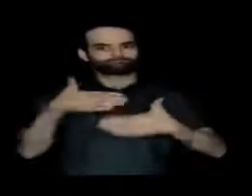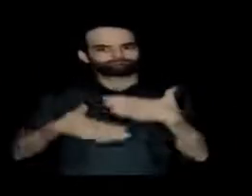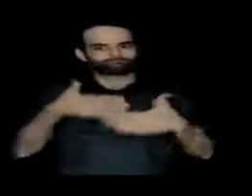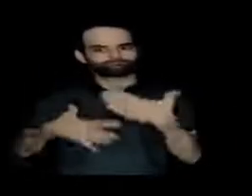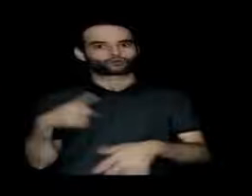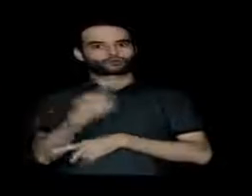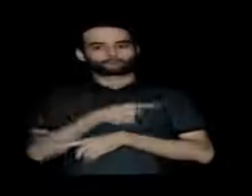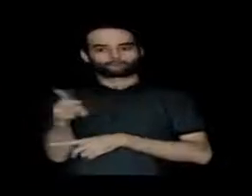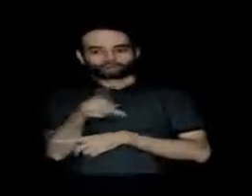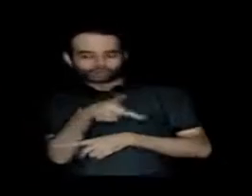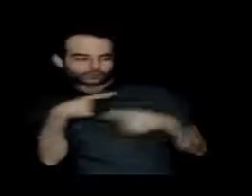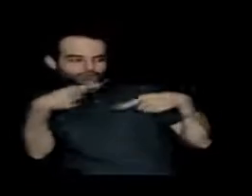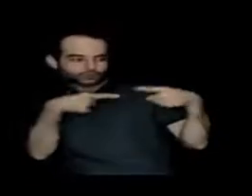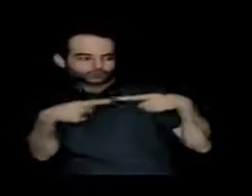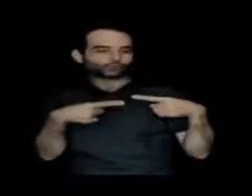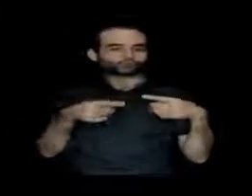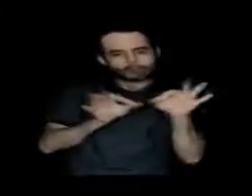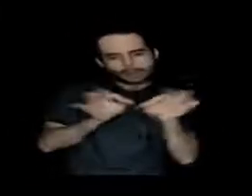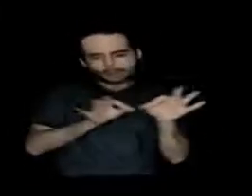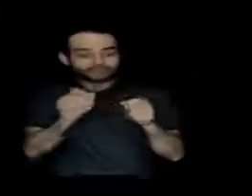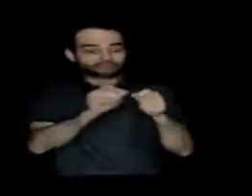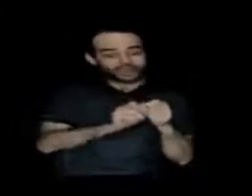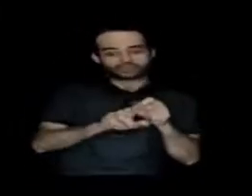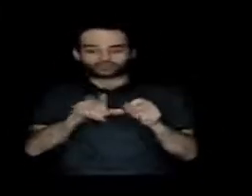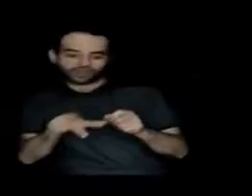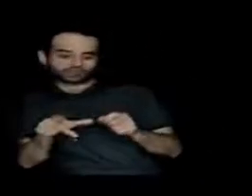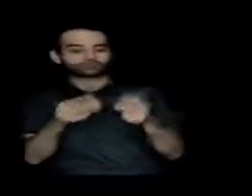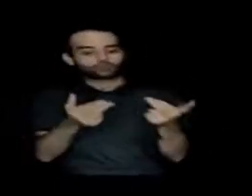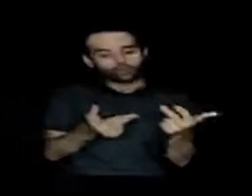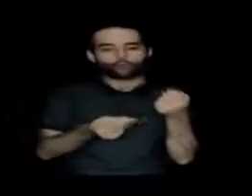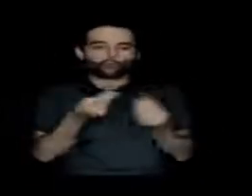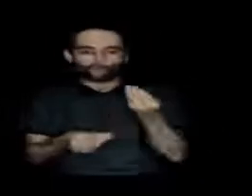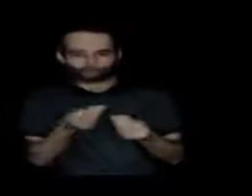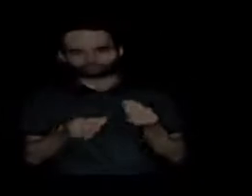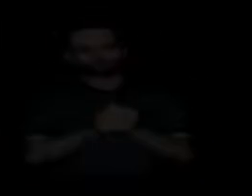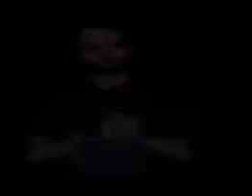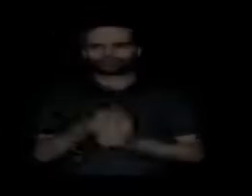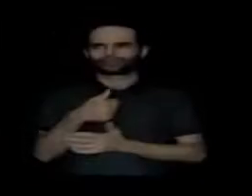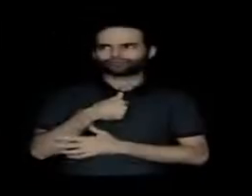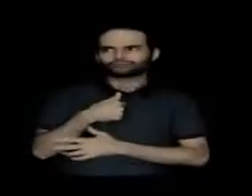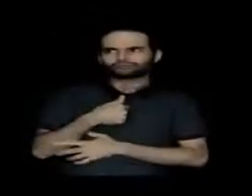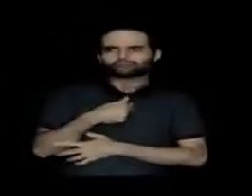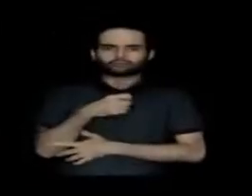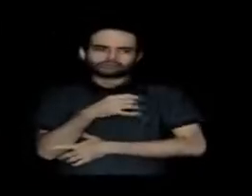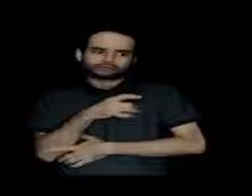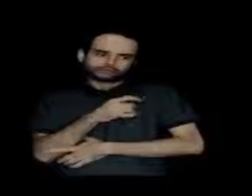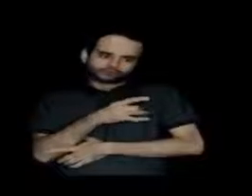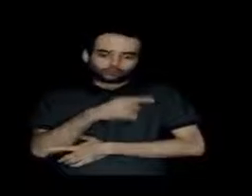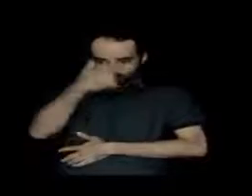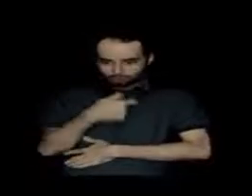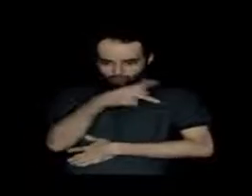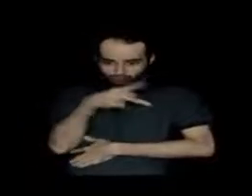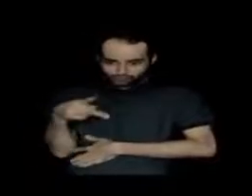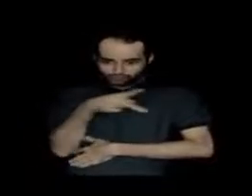the room, prepare the campus to receive her, prepare the specialized education service, and also hire